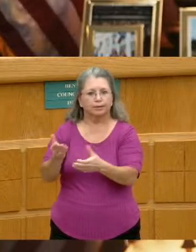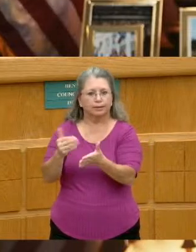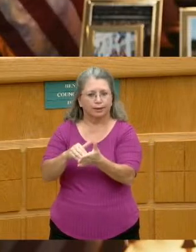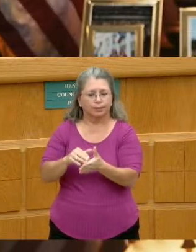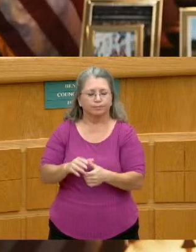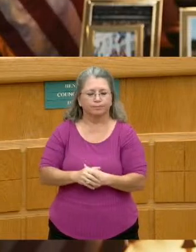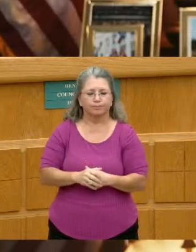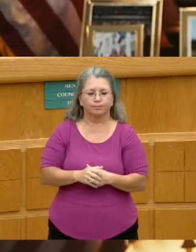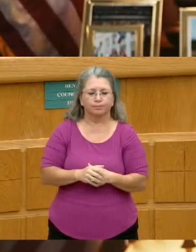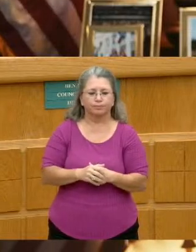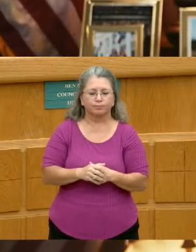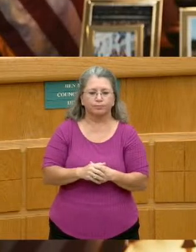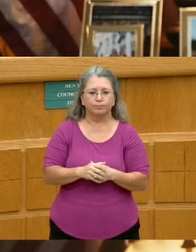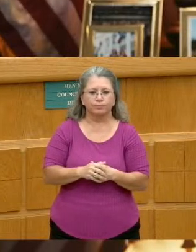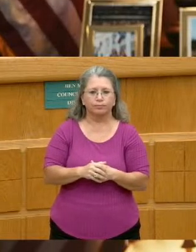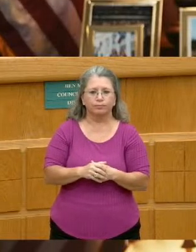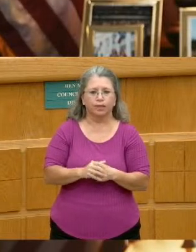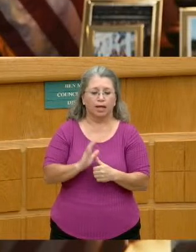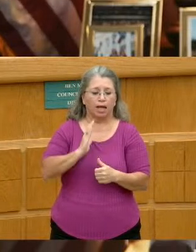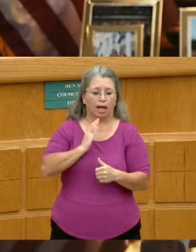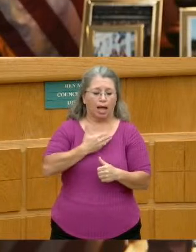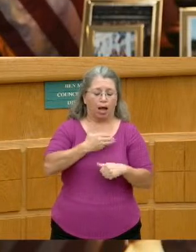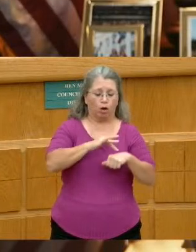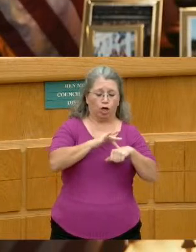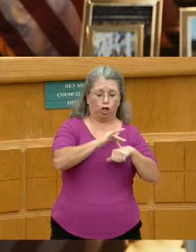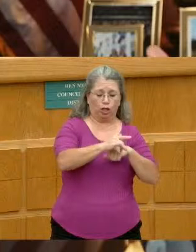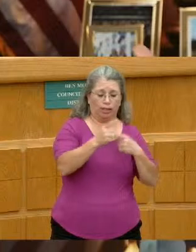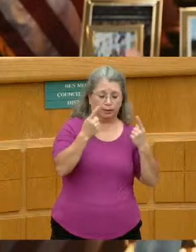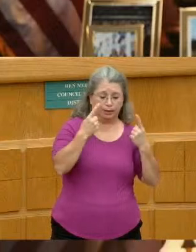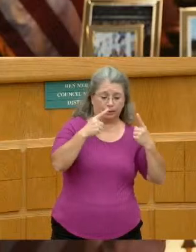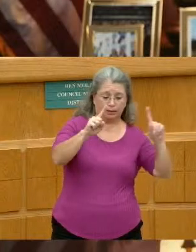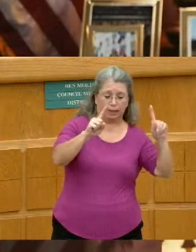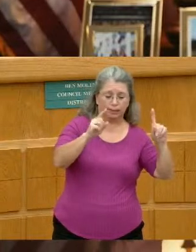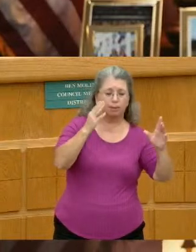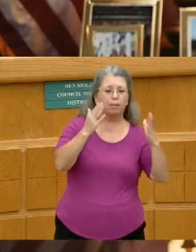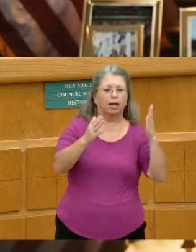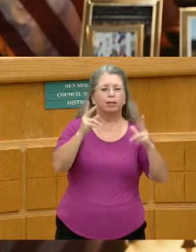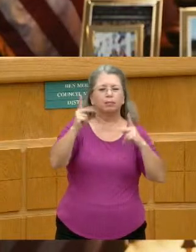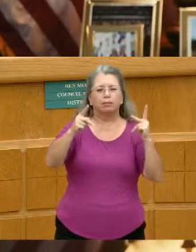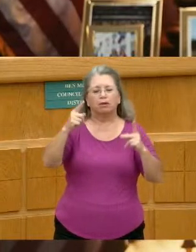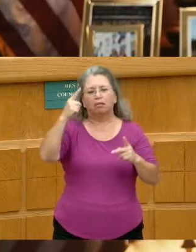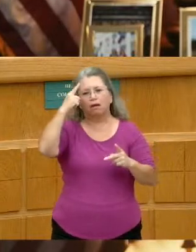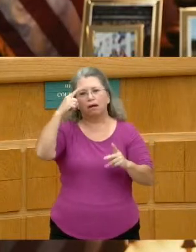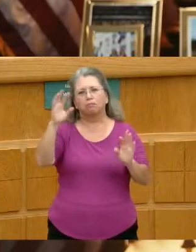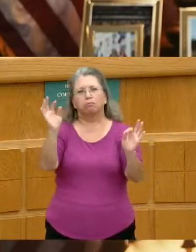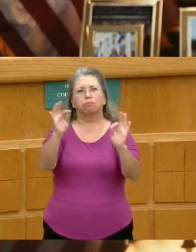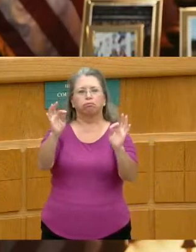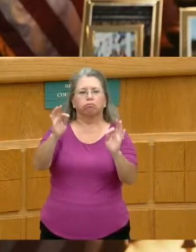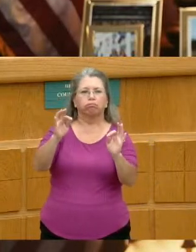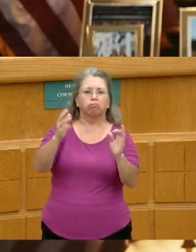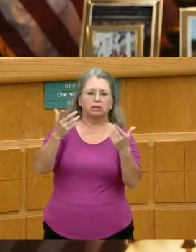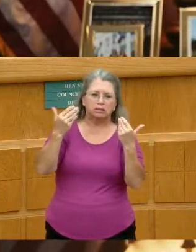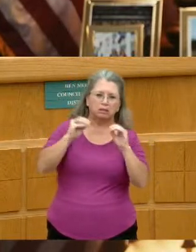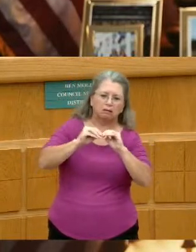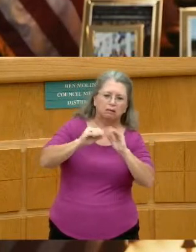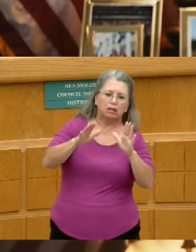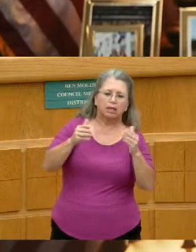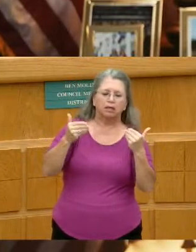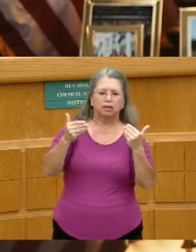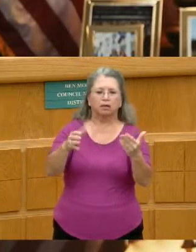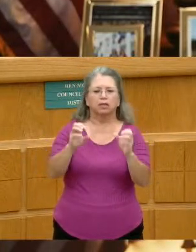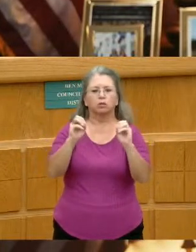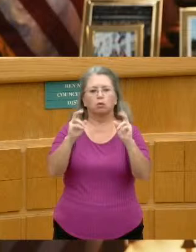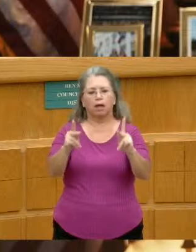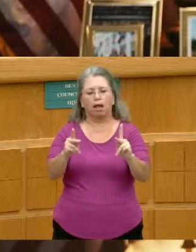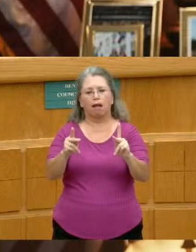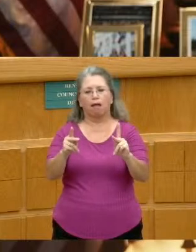early success, it may have led people to think that the coast was clear, that it would be okay to relax a little